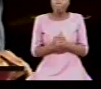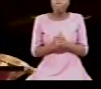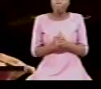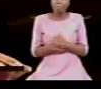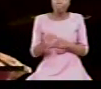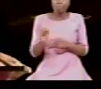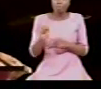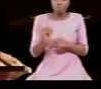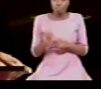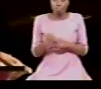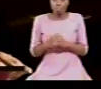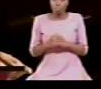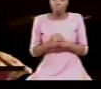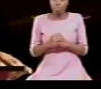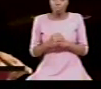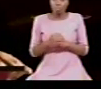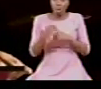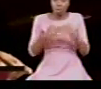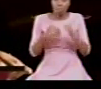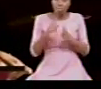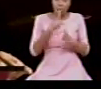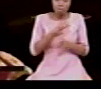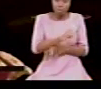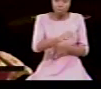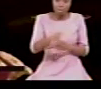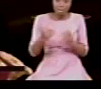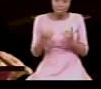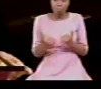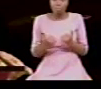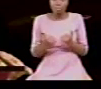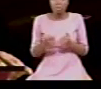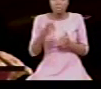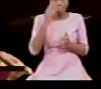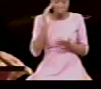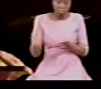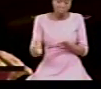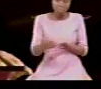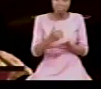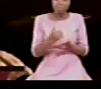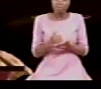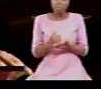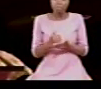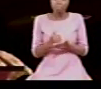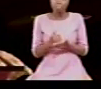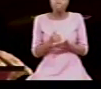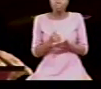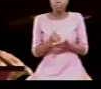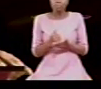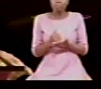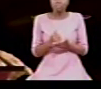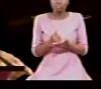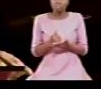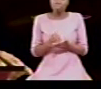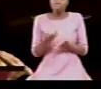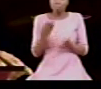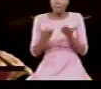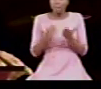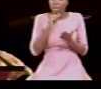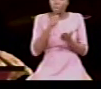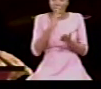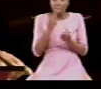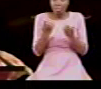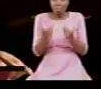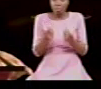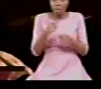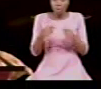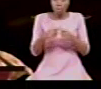So, whatever you are sowing now, you will reap. It will not be now, it will not be immediate. When you sow